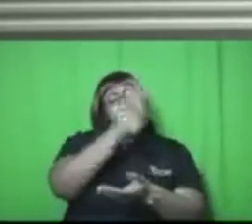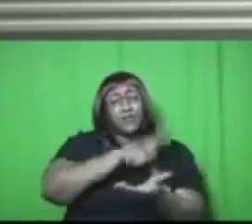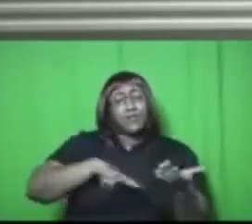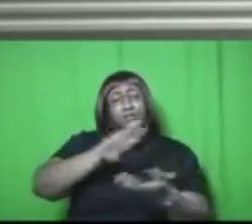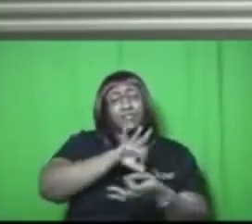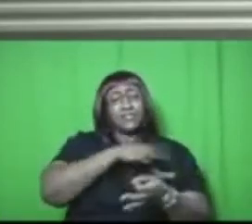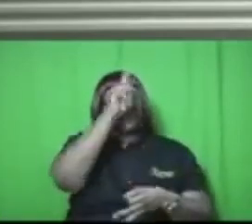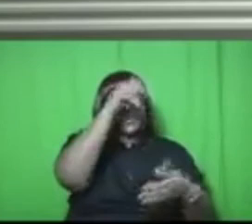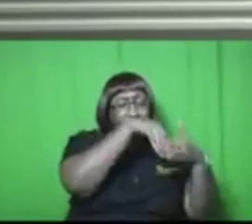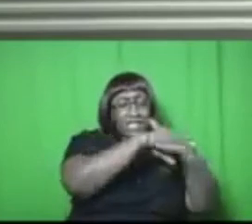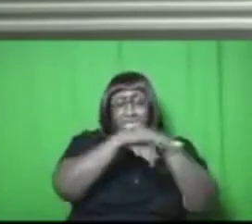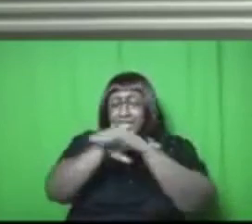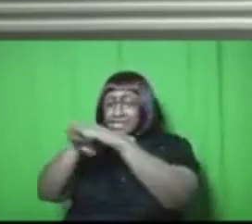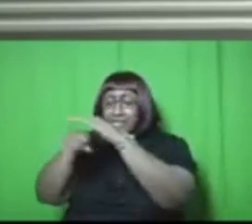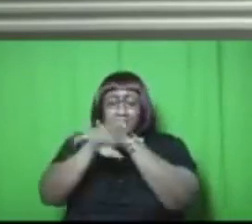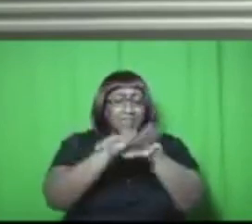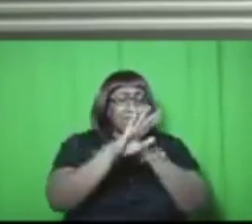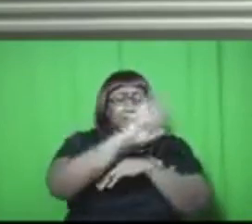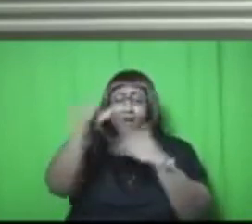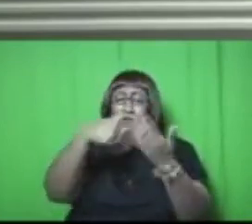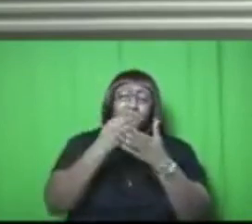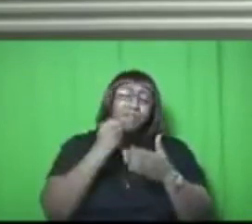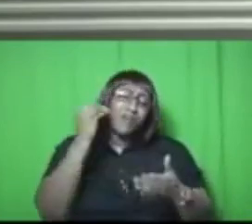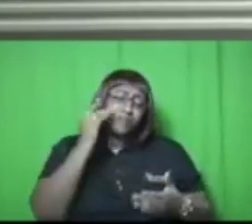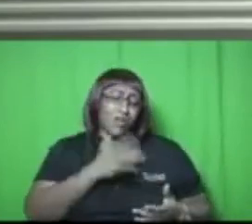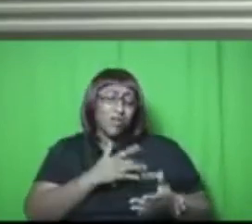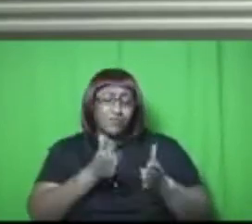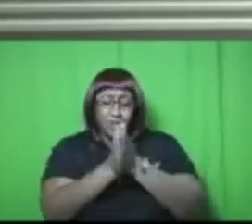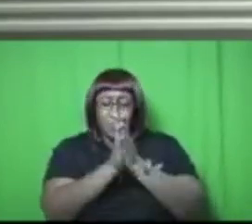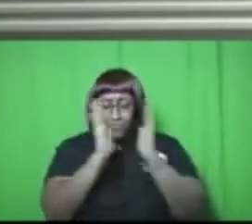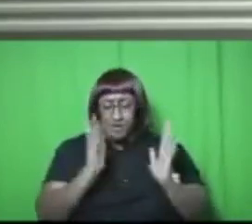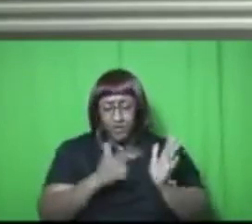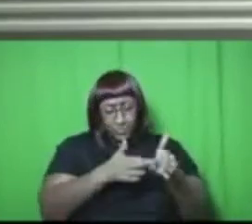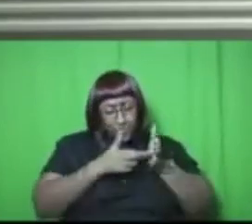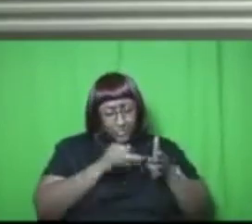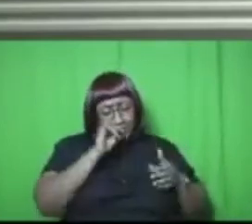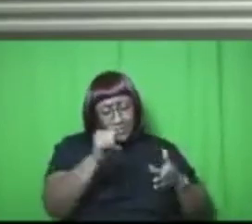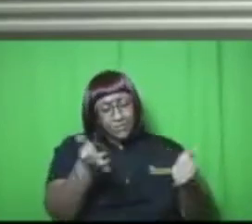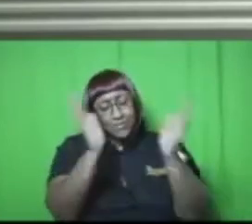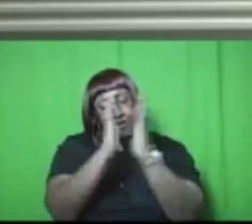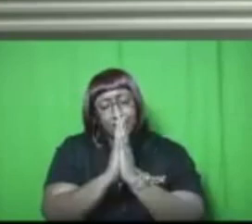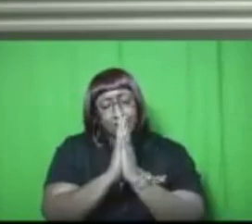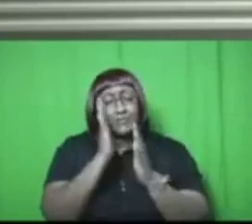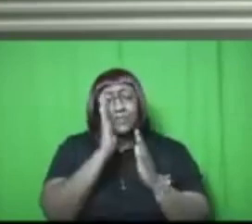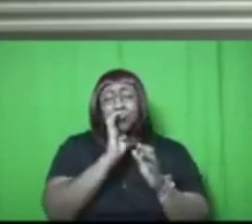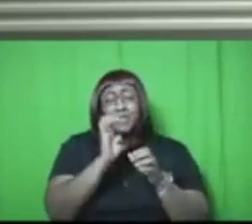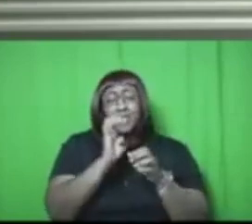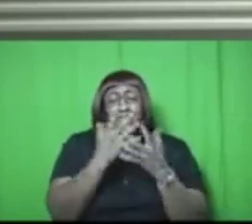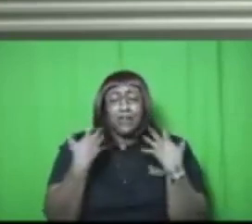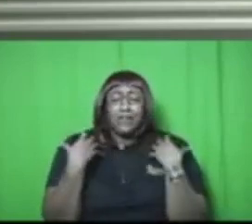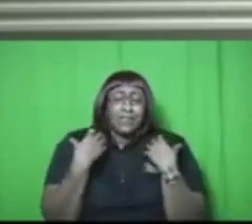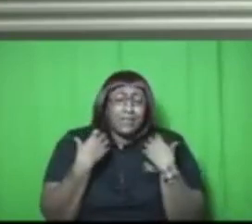Ghost to go into every home, every heart where that prayer request is. And we ask that there be a balm